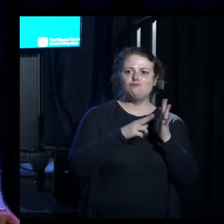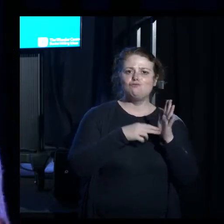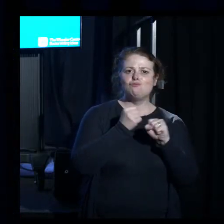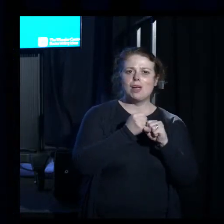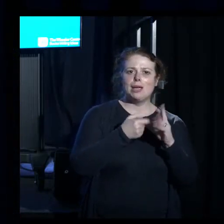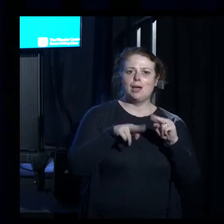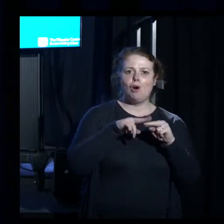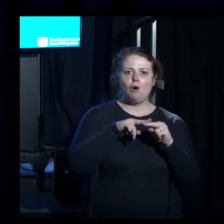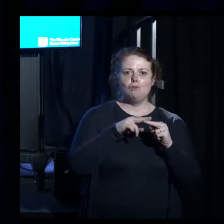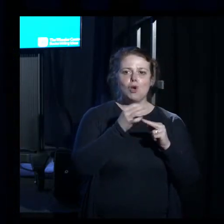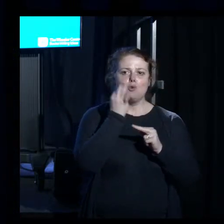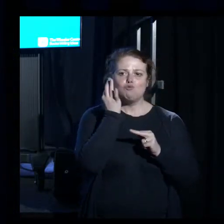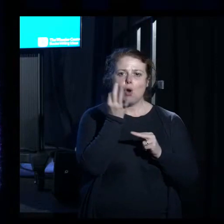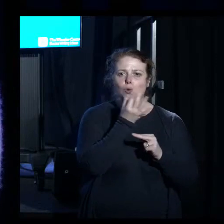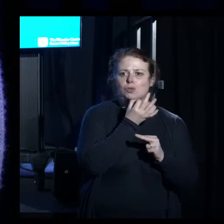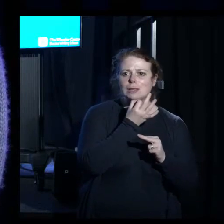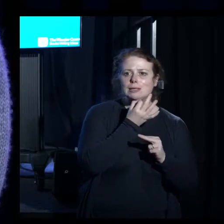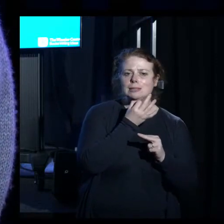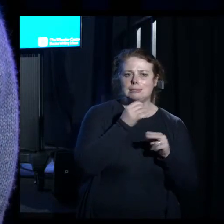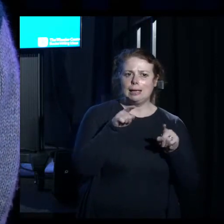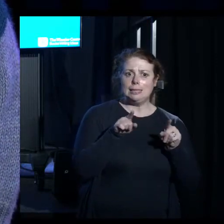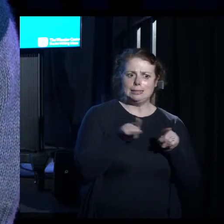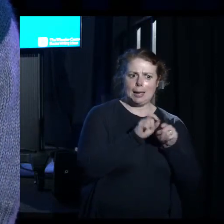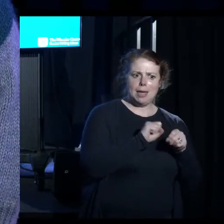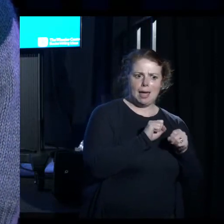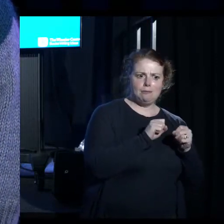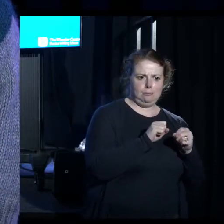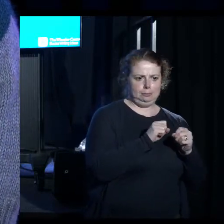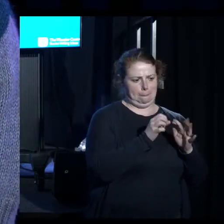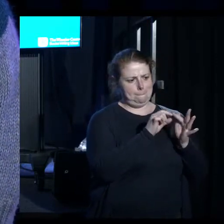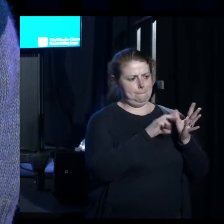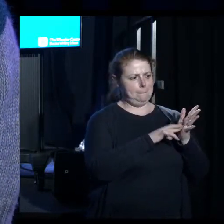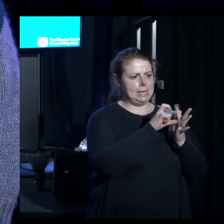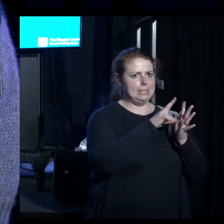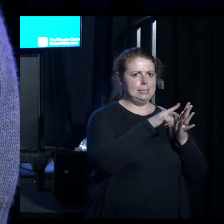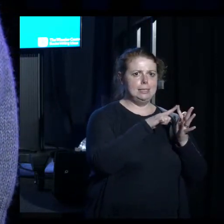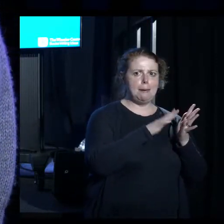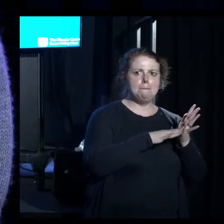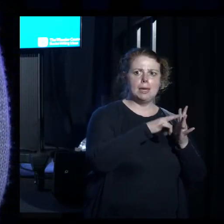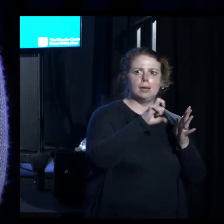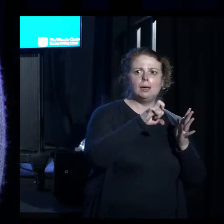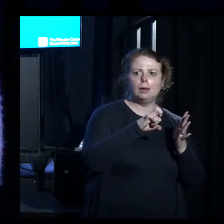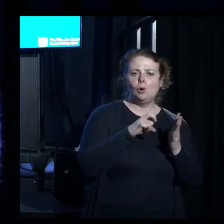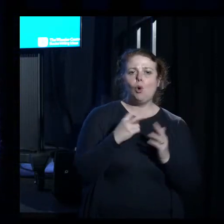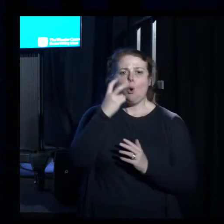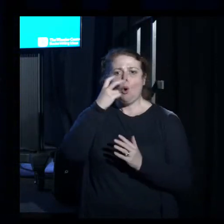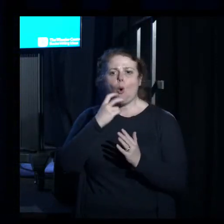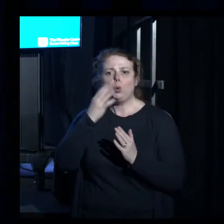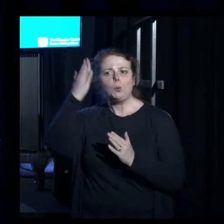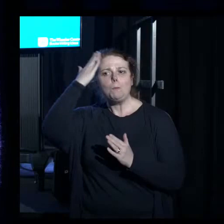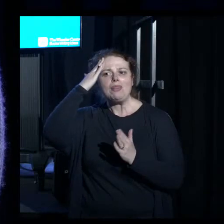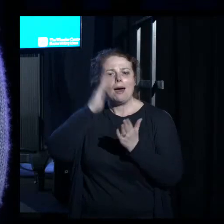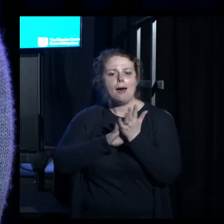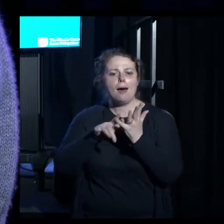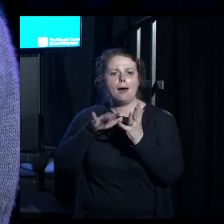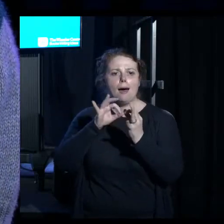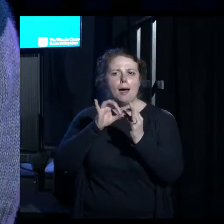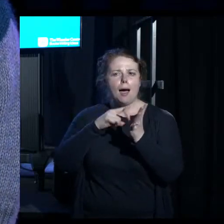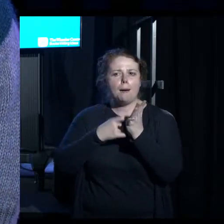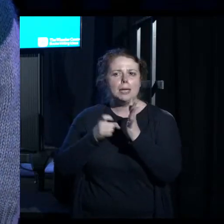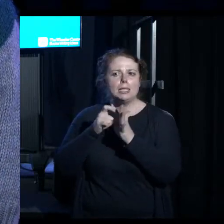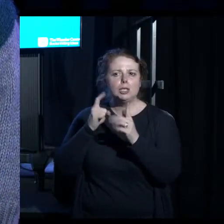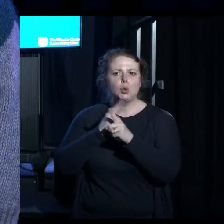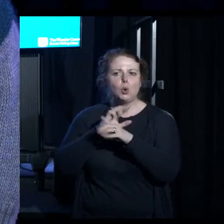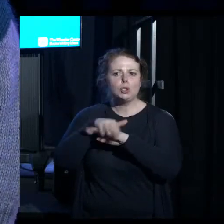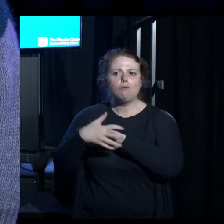with a pandemic, and Old Mother Hubbard, which deals with poverty, and thinking about creating nursery rhymes that